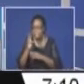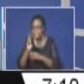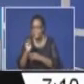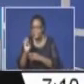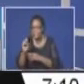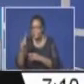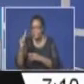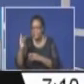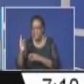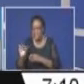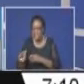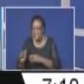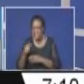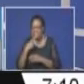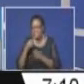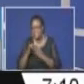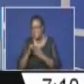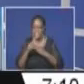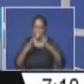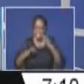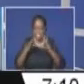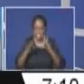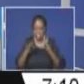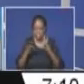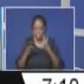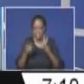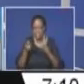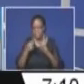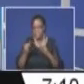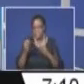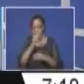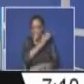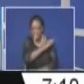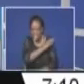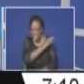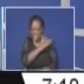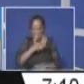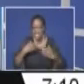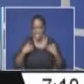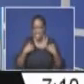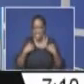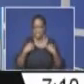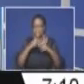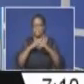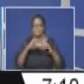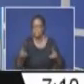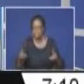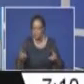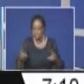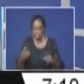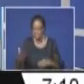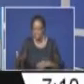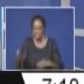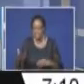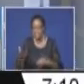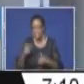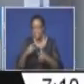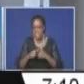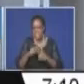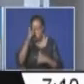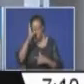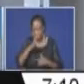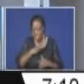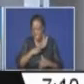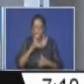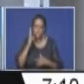saved had the Bimini clinic had more equipment to deal with the matter. The health minister said the matter is under investigation. There's an awful